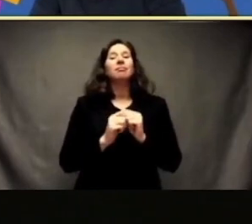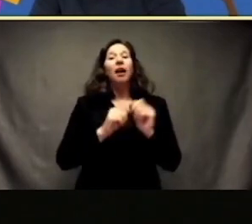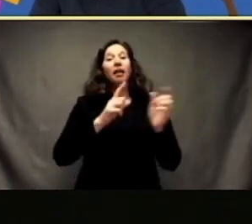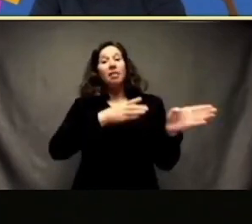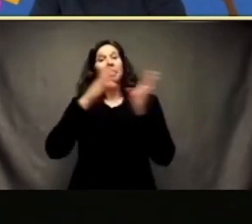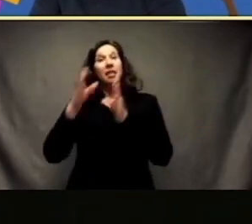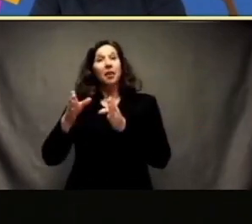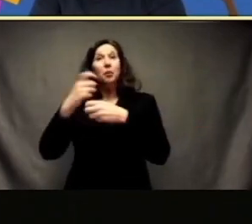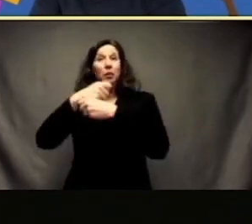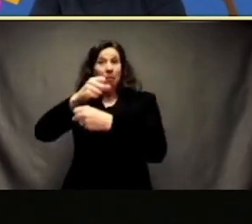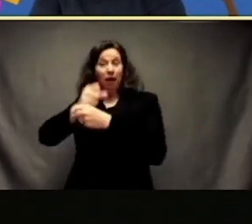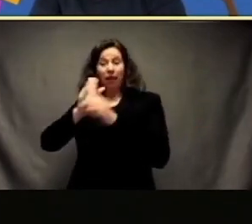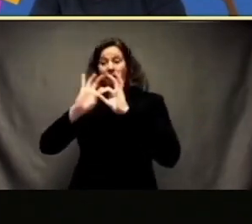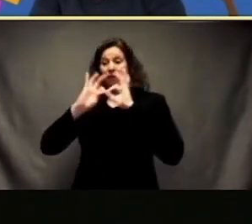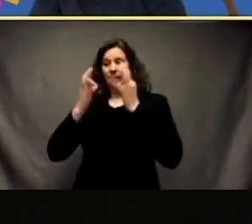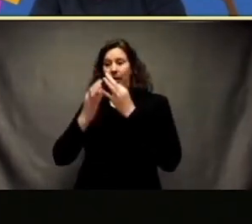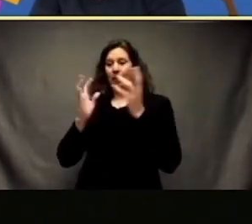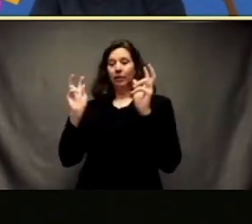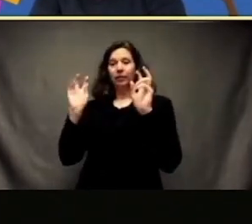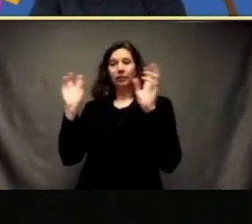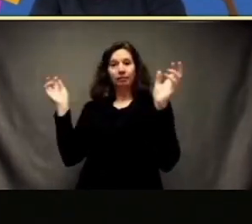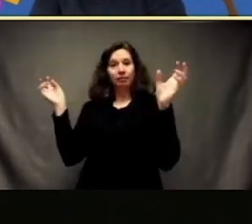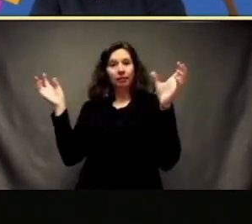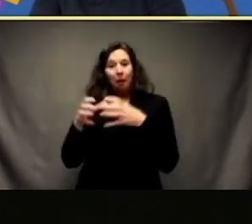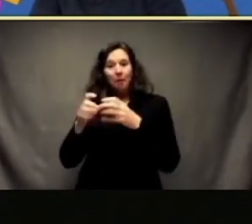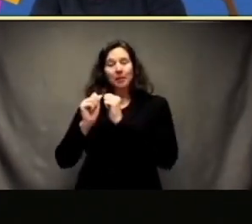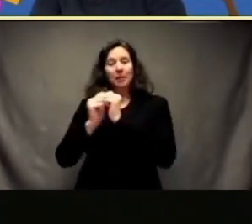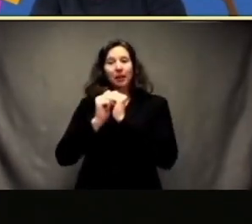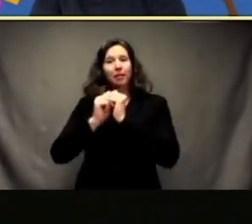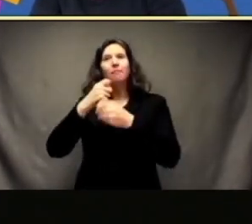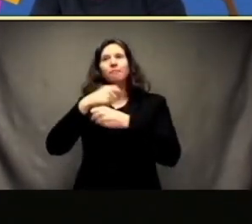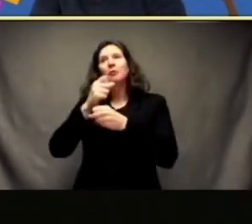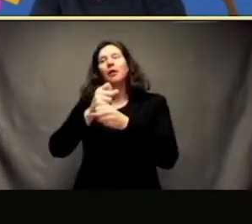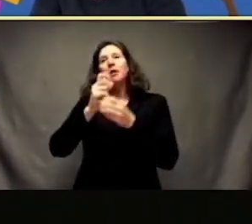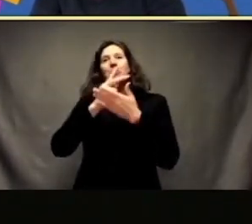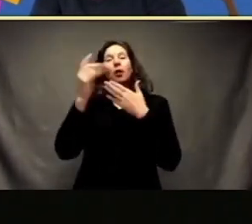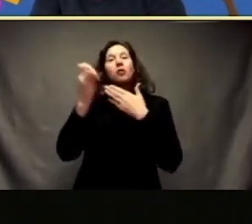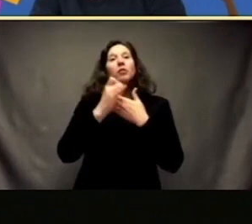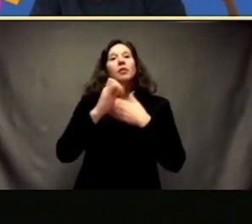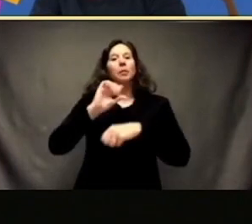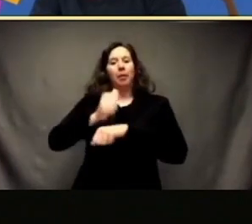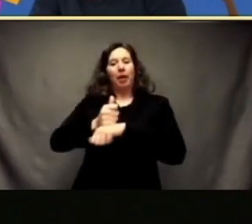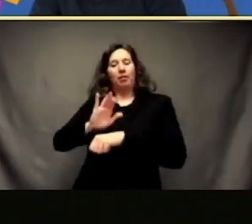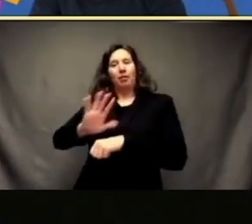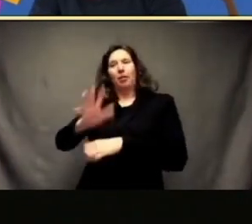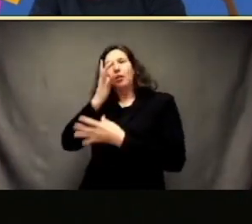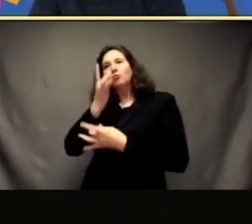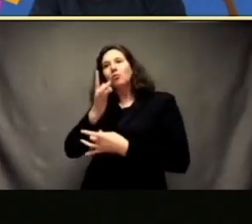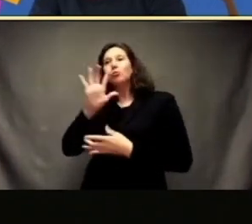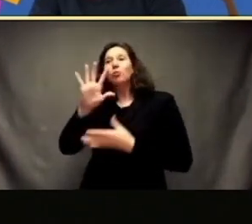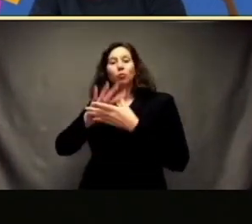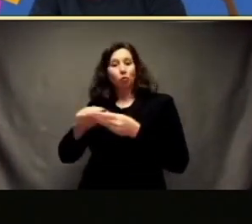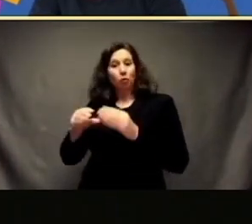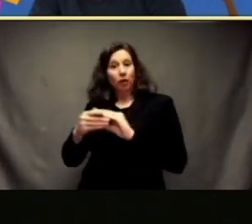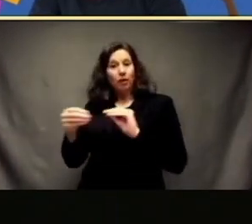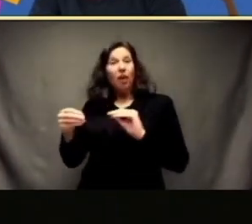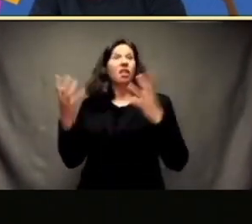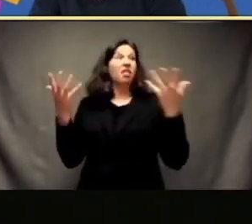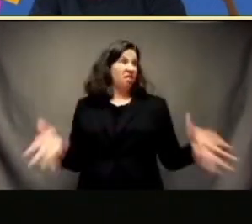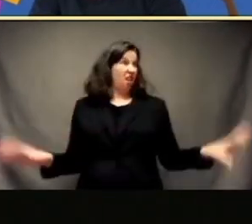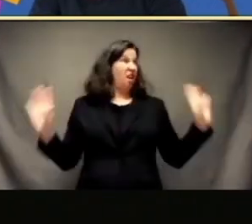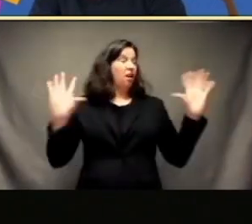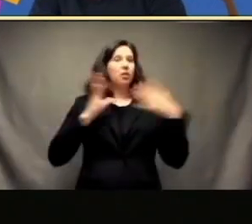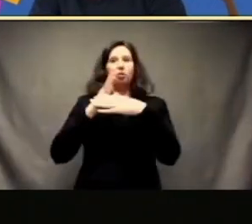make families come together to create a project based on their interests or their stories. And then they share their